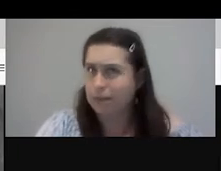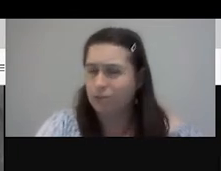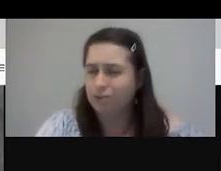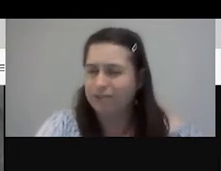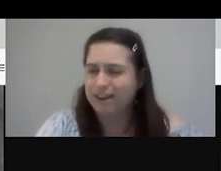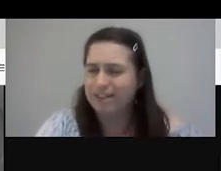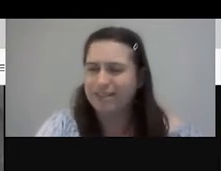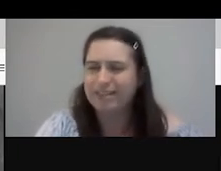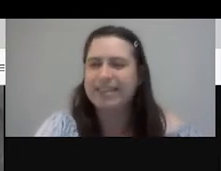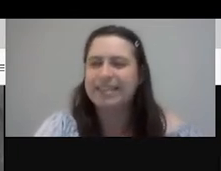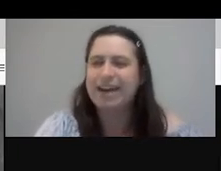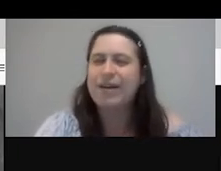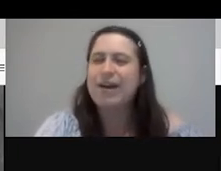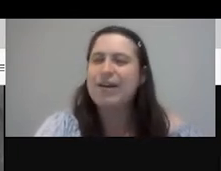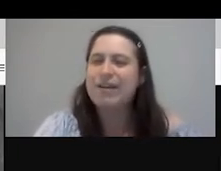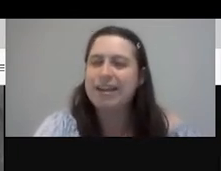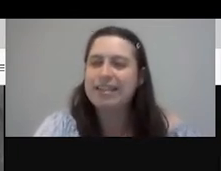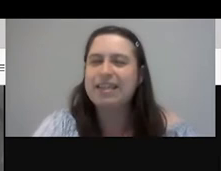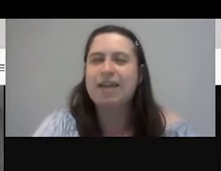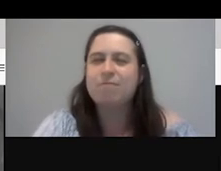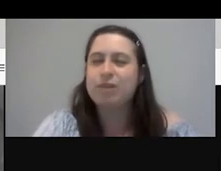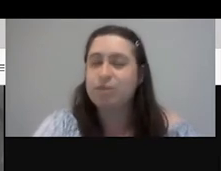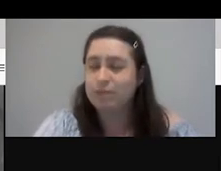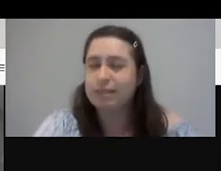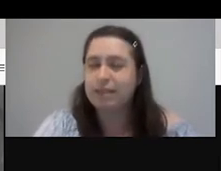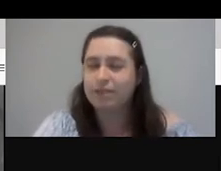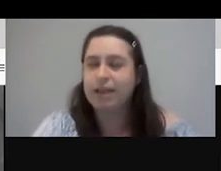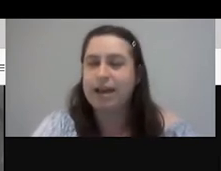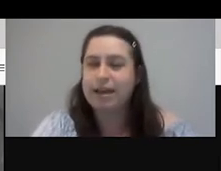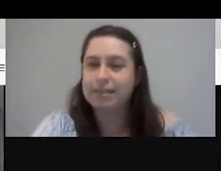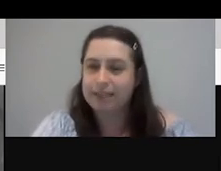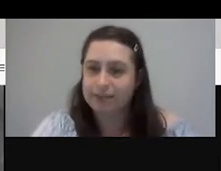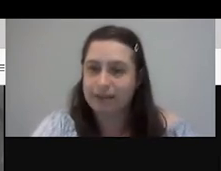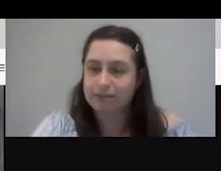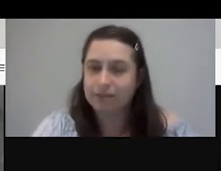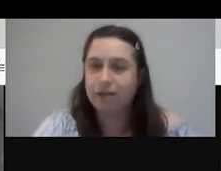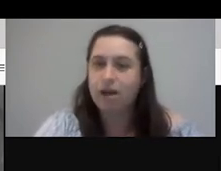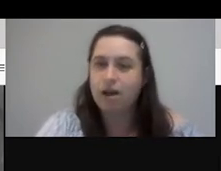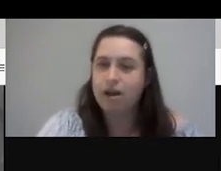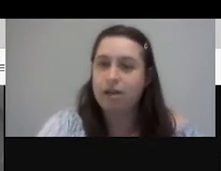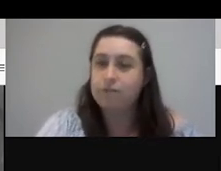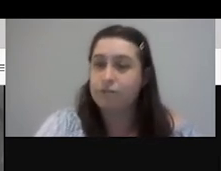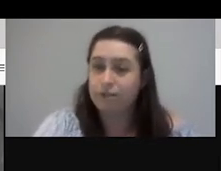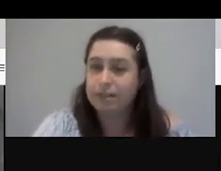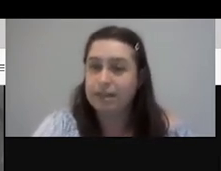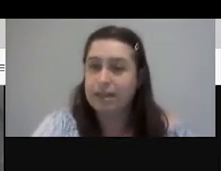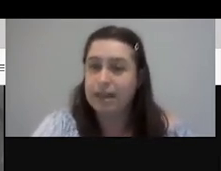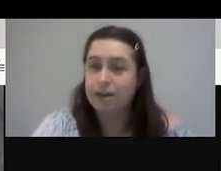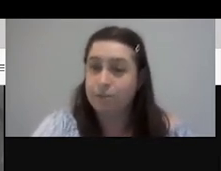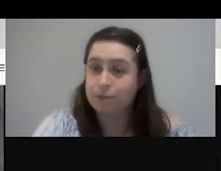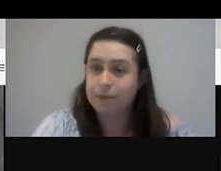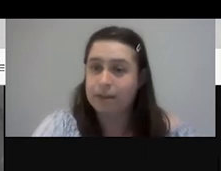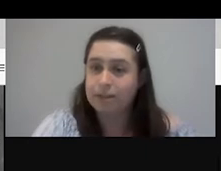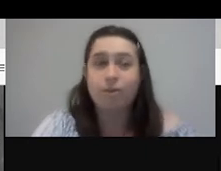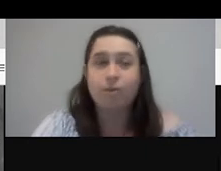or National Lottery Heritage Fund as it is now, grant, which was successful, and Essex County Council have just recruited a